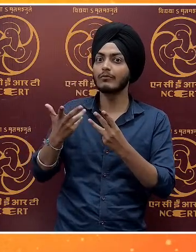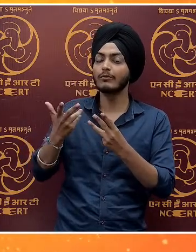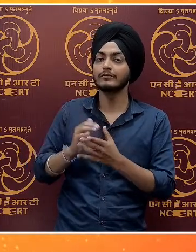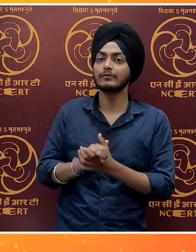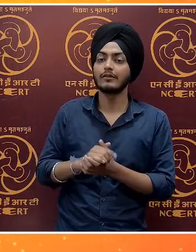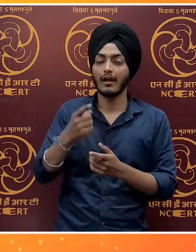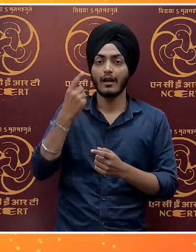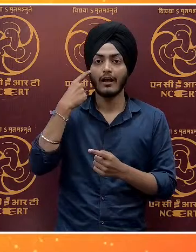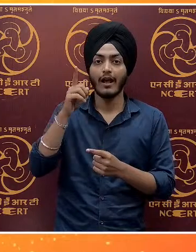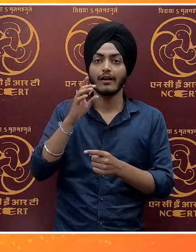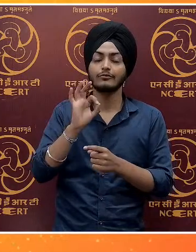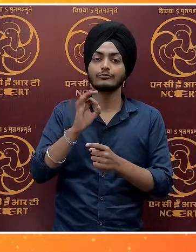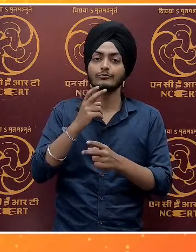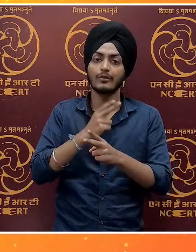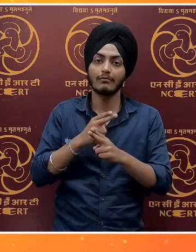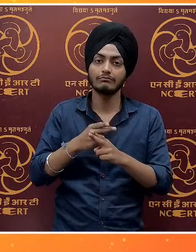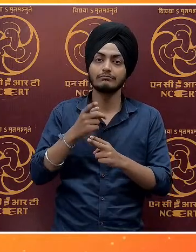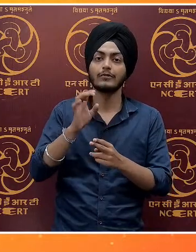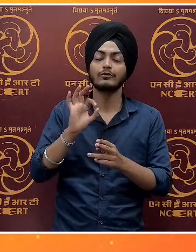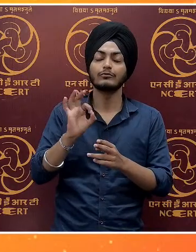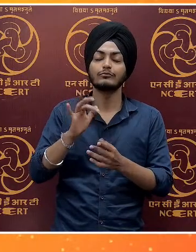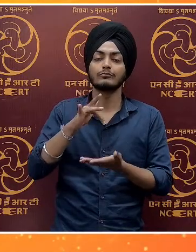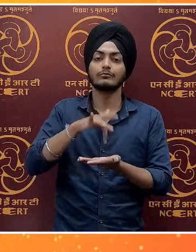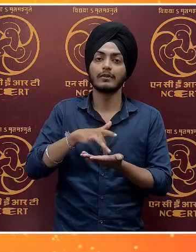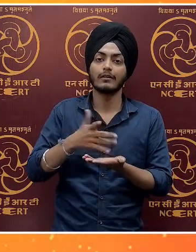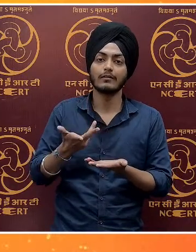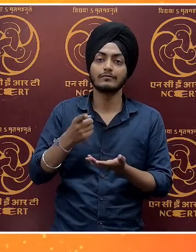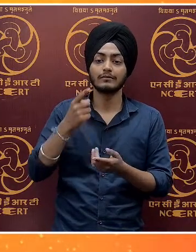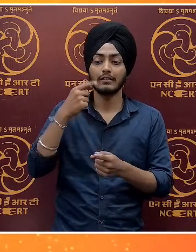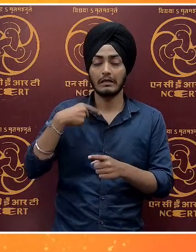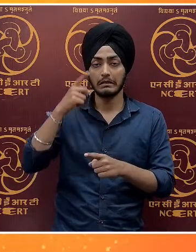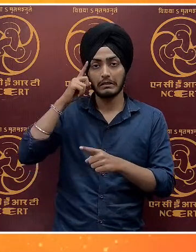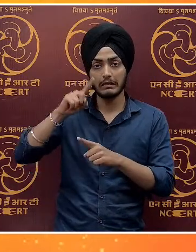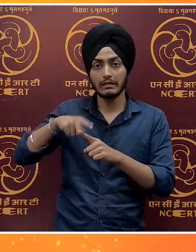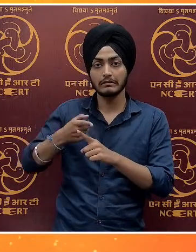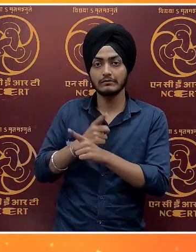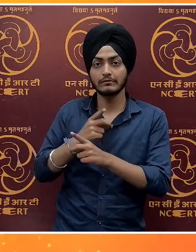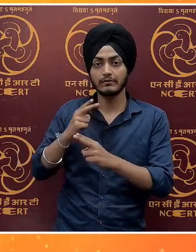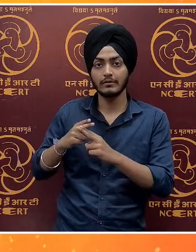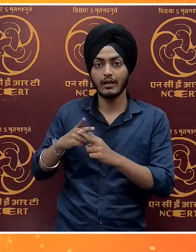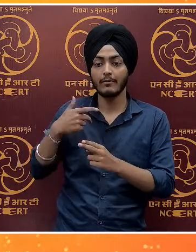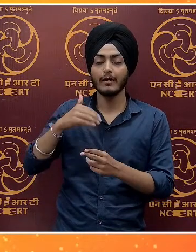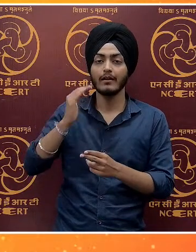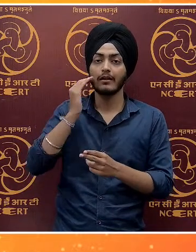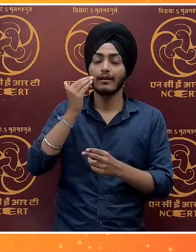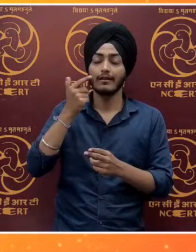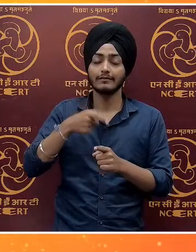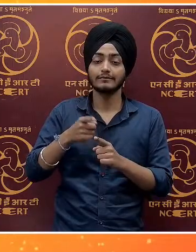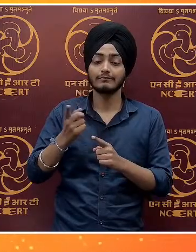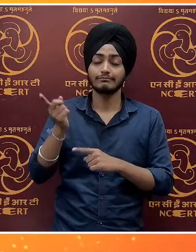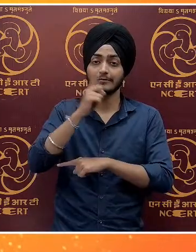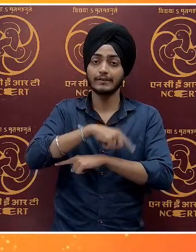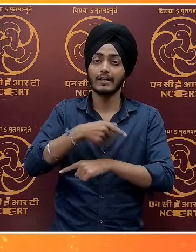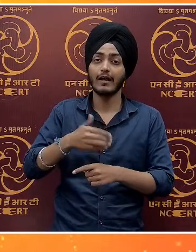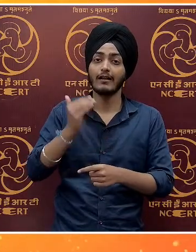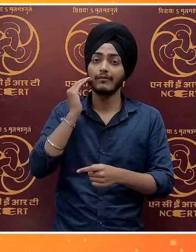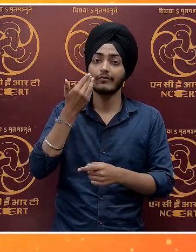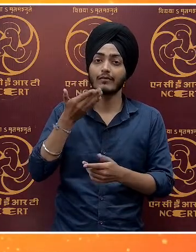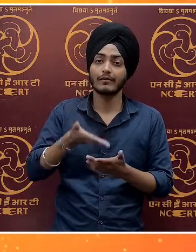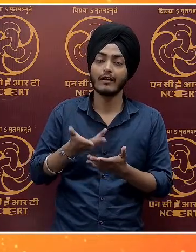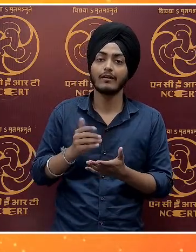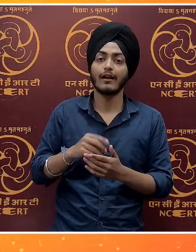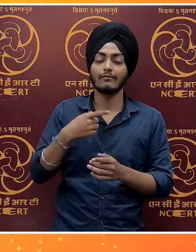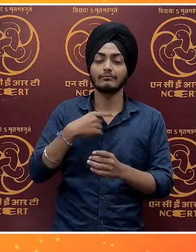name, your class, school name and address, expert or teacher's name, date of the session and photograph, but that's completely optional,